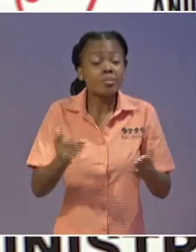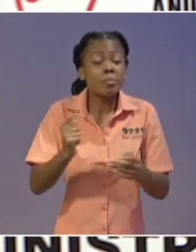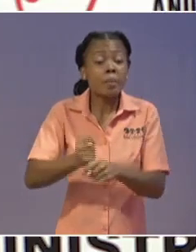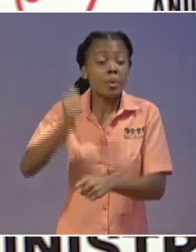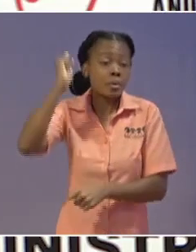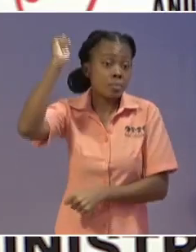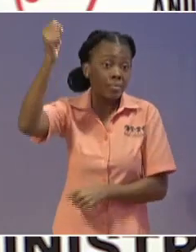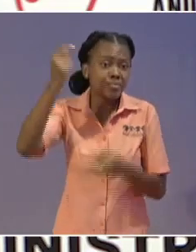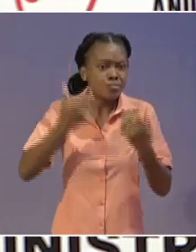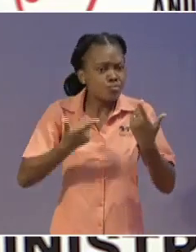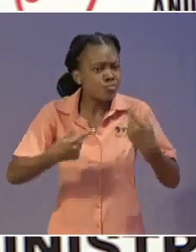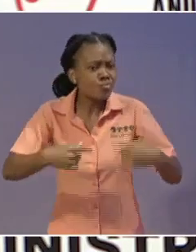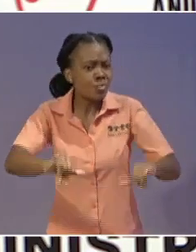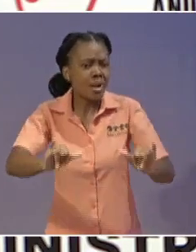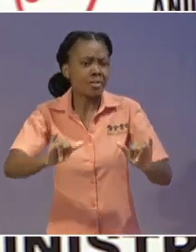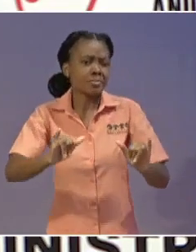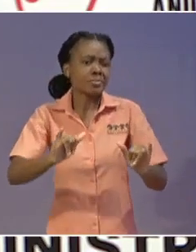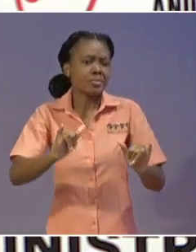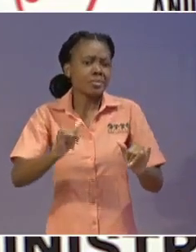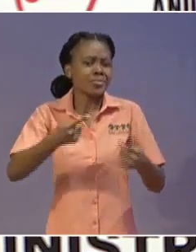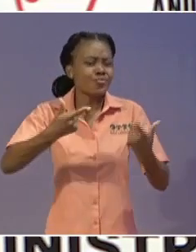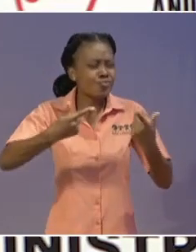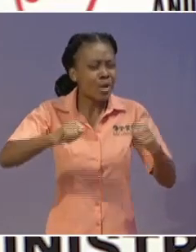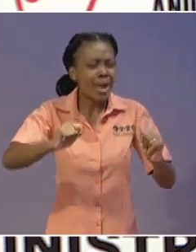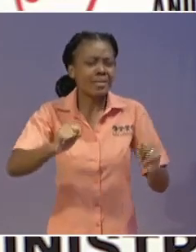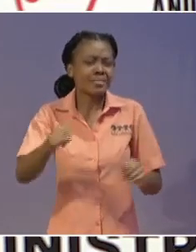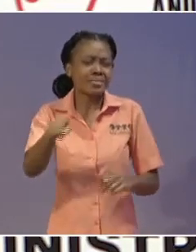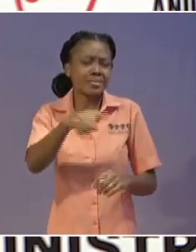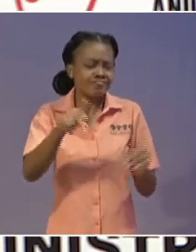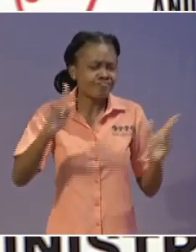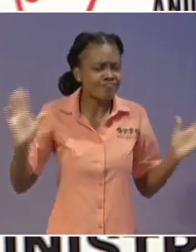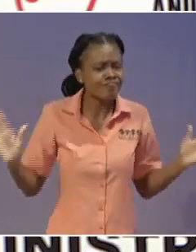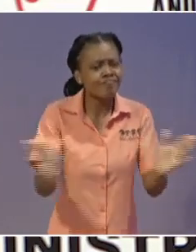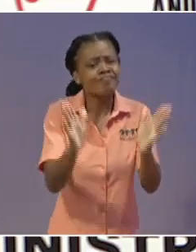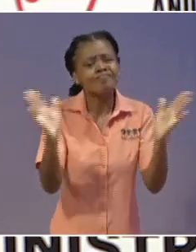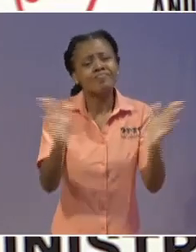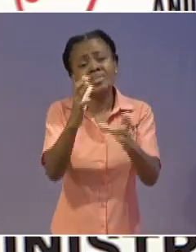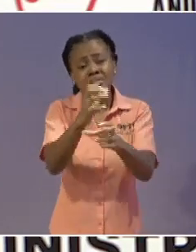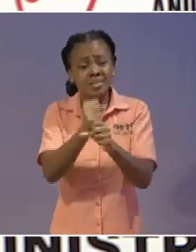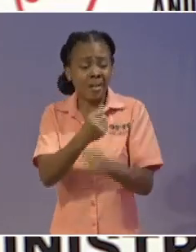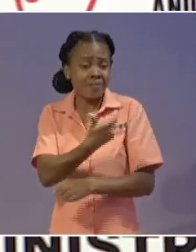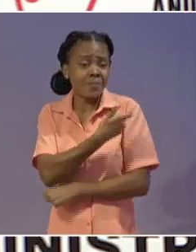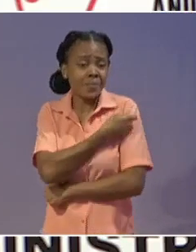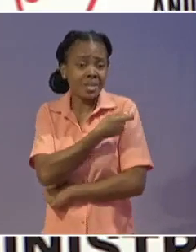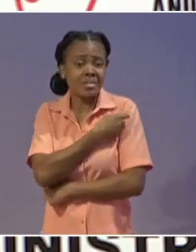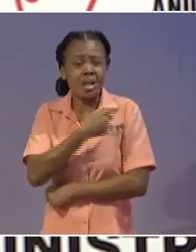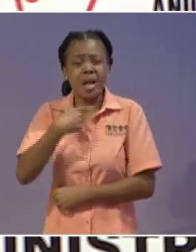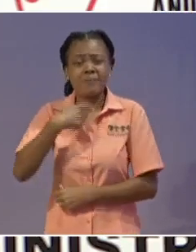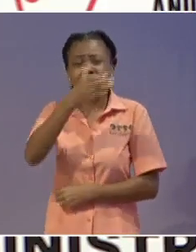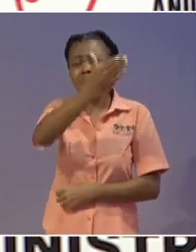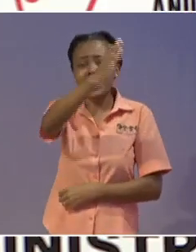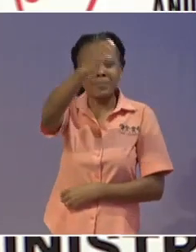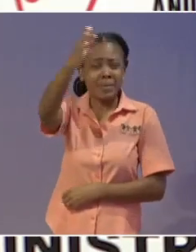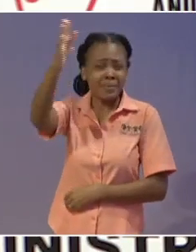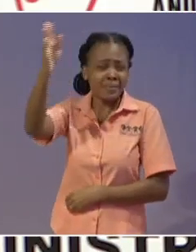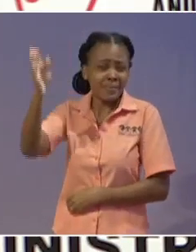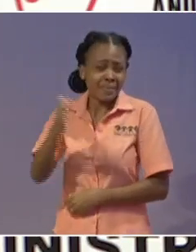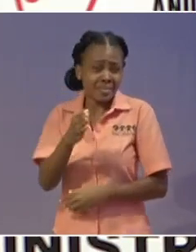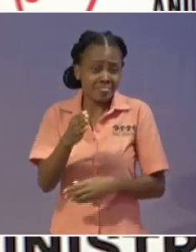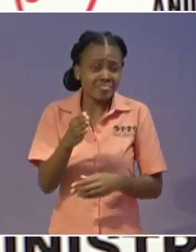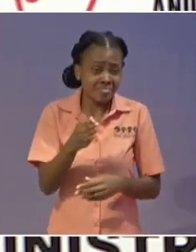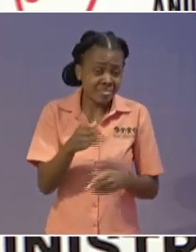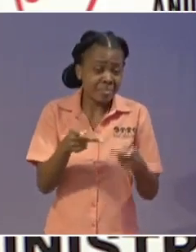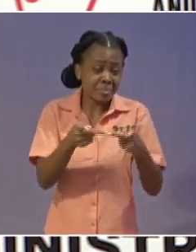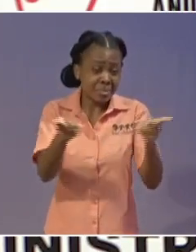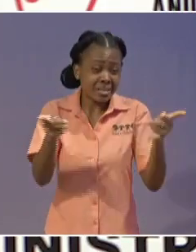in terms of avenues to get persons vaccinated as best as we can. There's access at all our health centers, there's access at the mass vaccine sites.